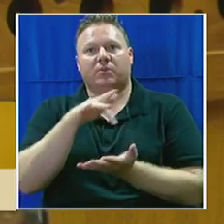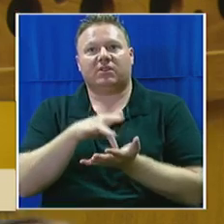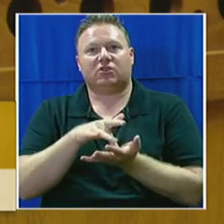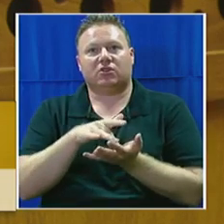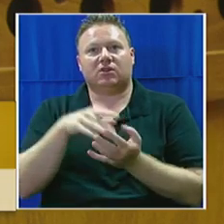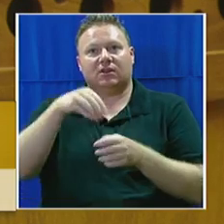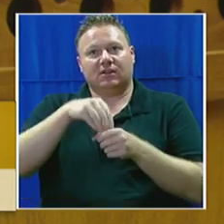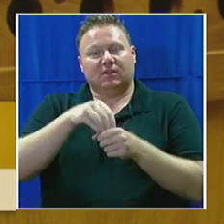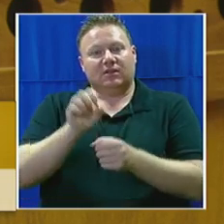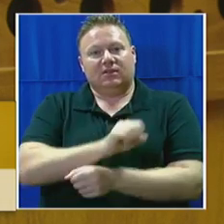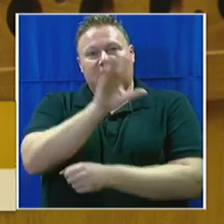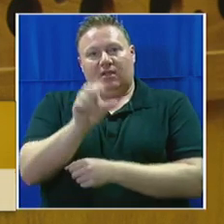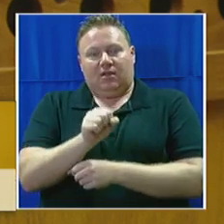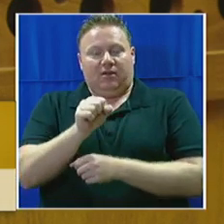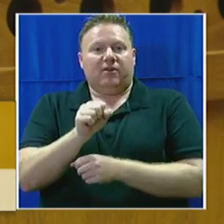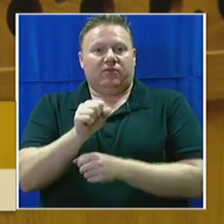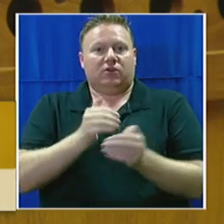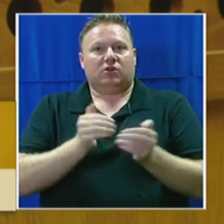South African governance arena.